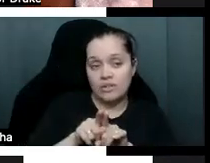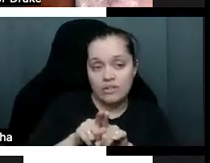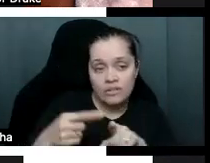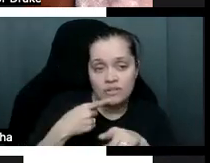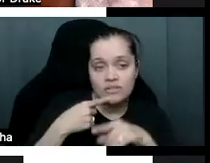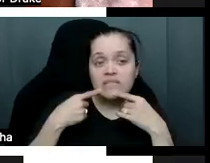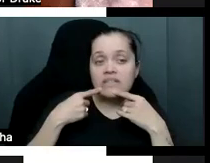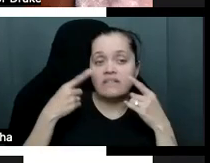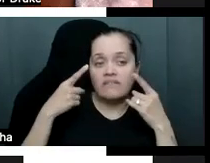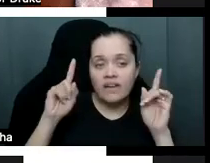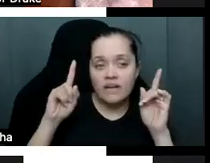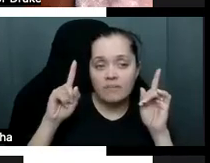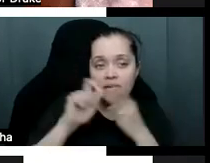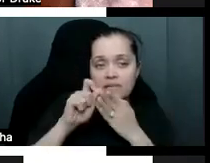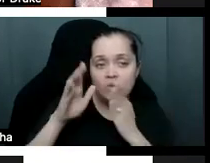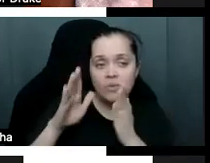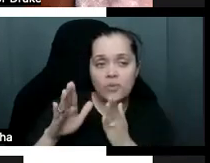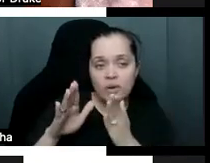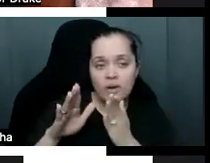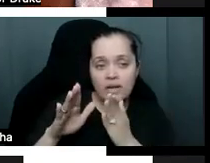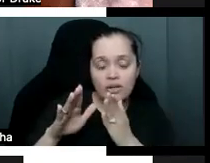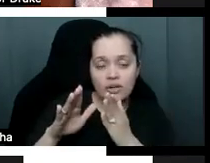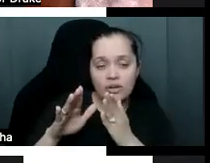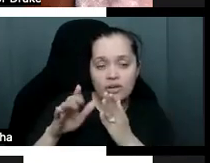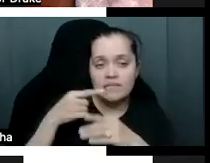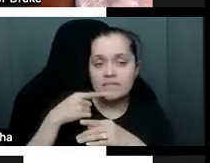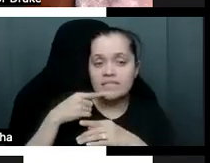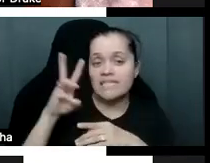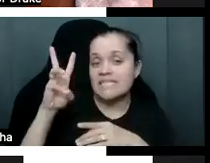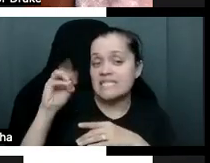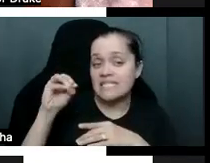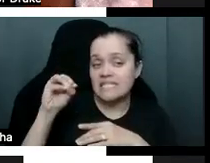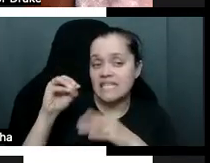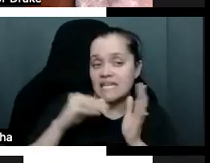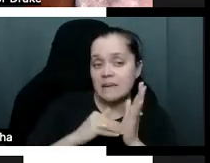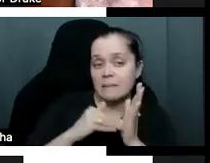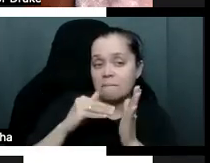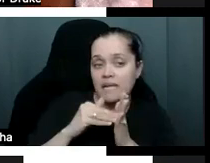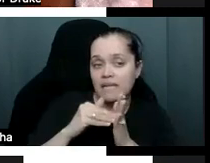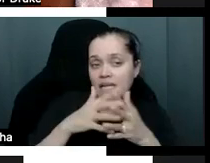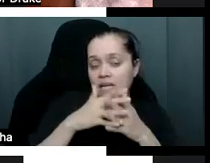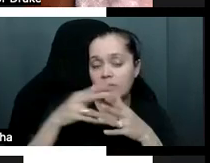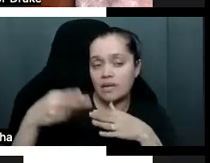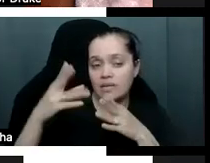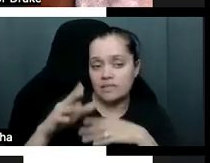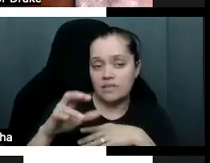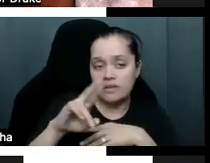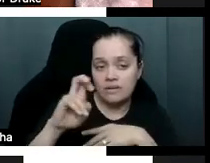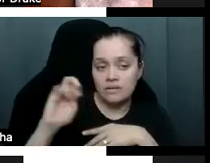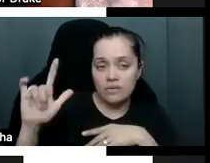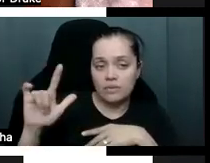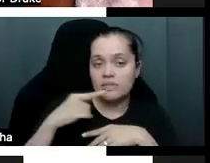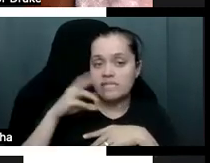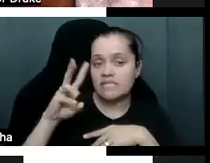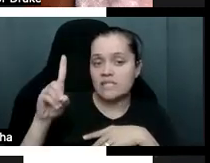Soviet writer and dissident, who says 60 million, and American historian R.J. Rummel, who says 61